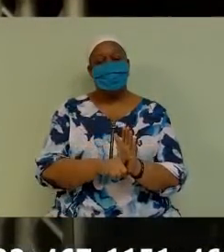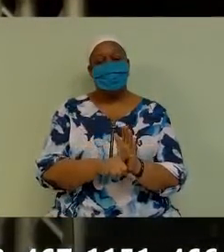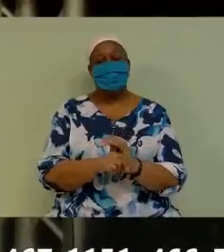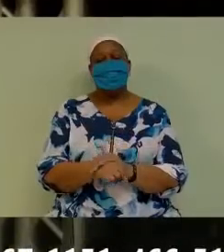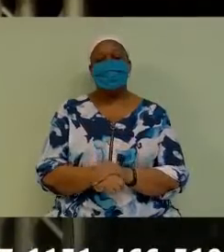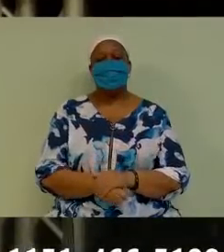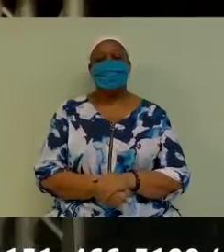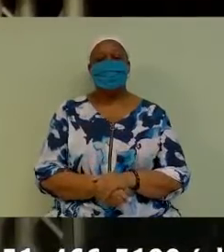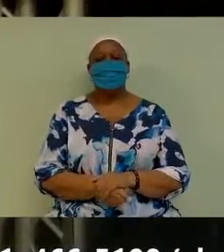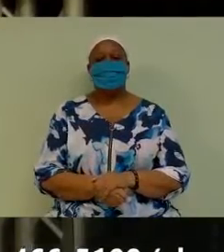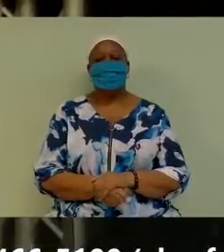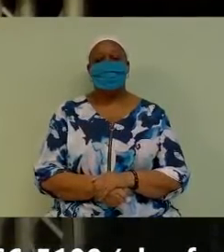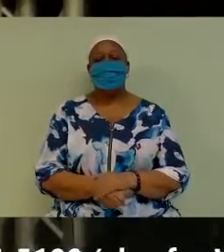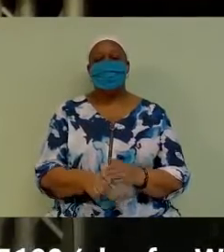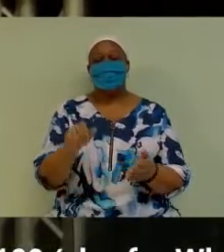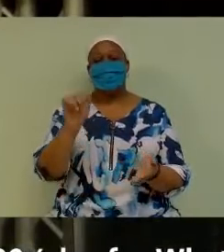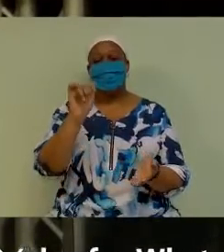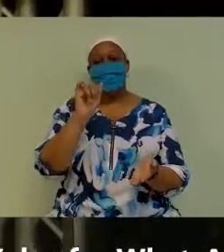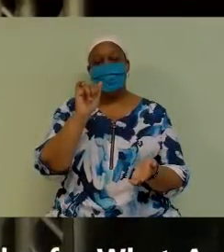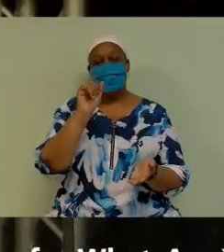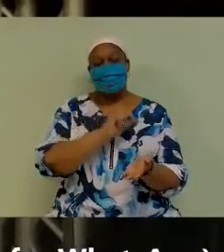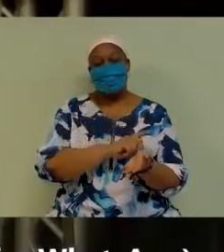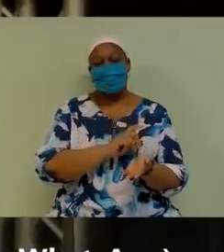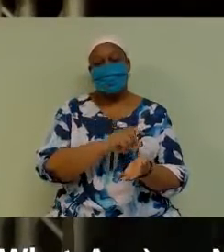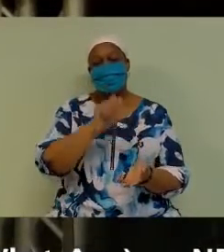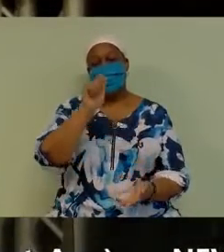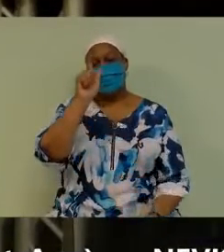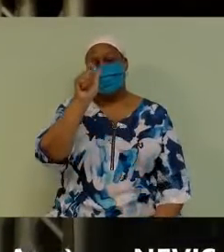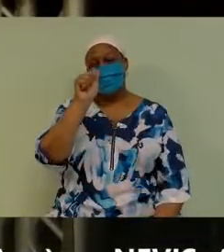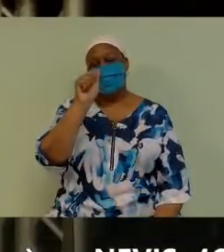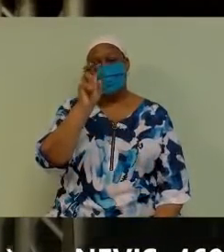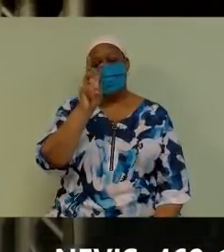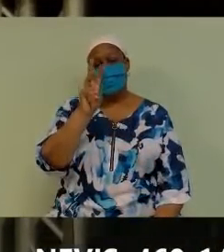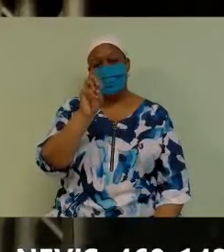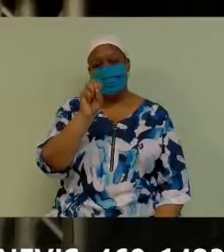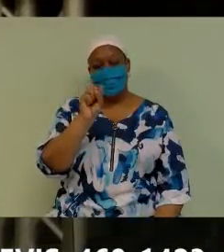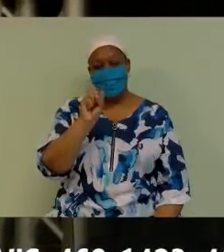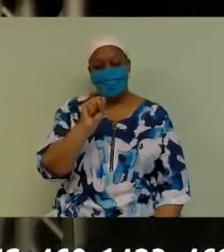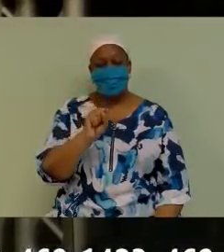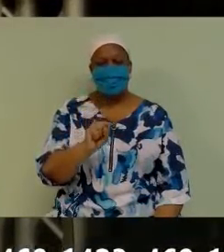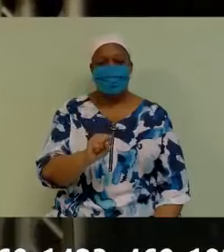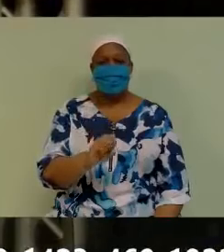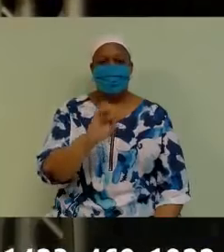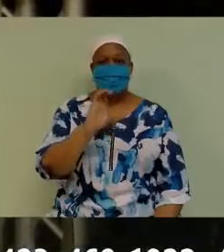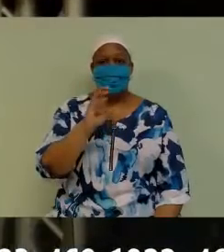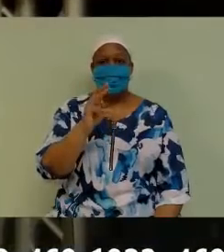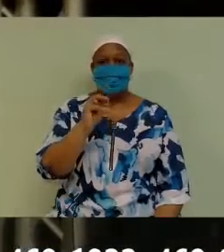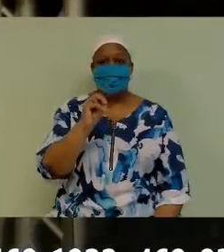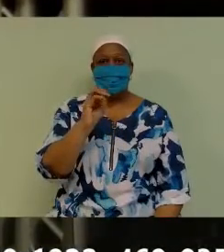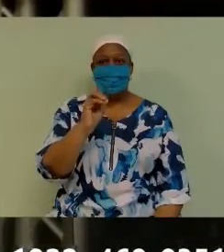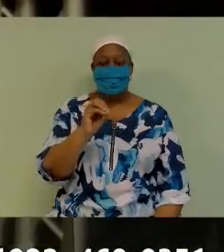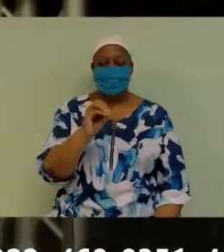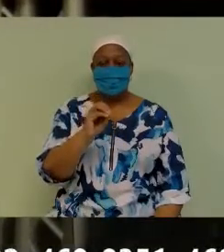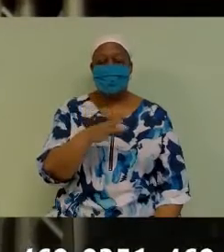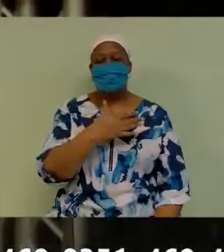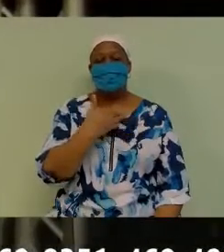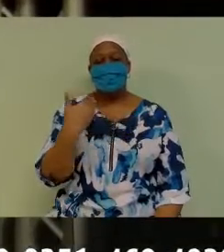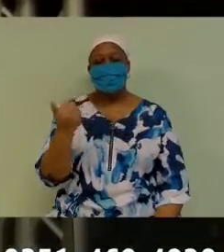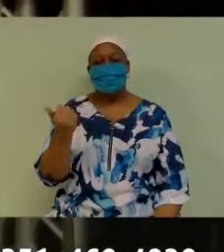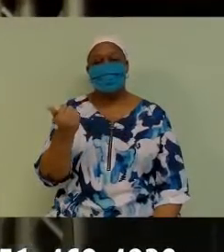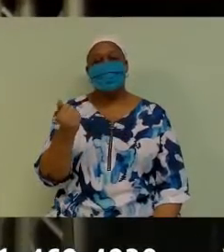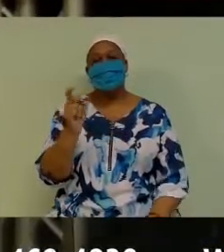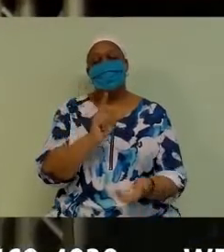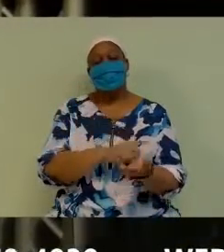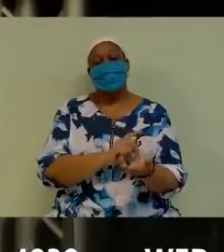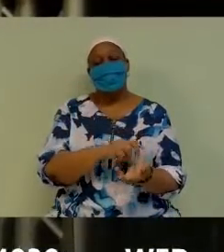Dr. Laws, our Chief Medical Officer, Dr. Cameron Wilkinson, our Medical